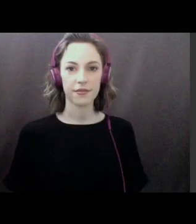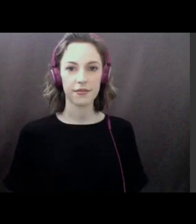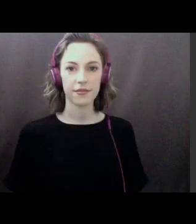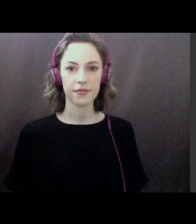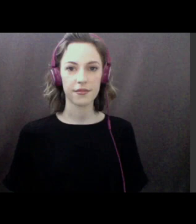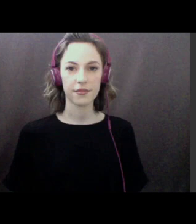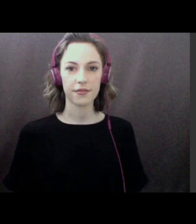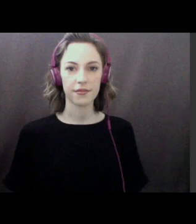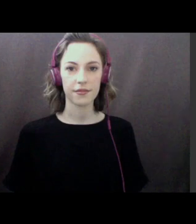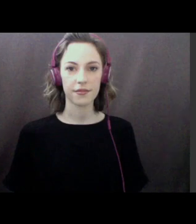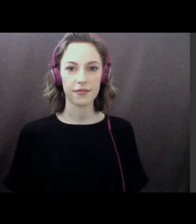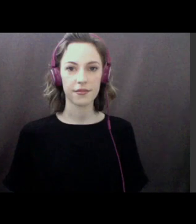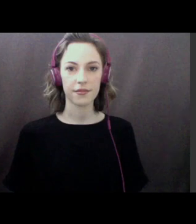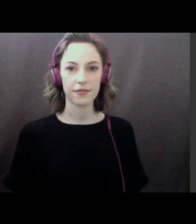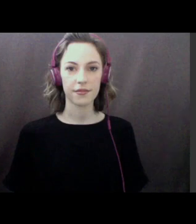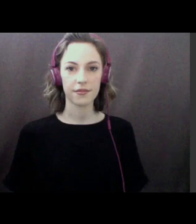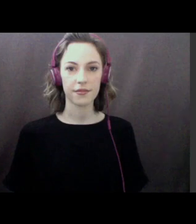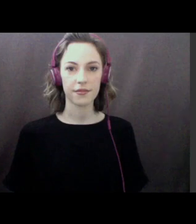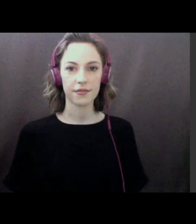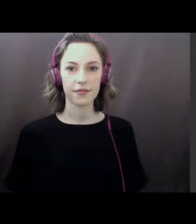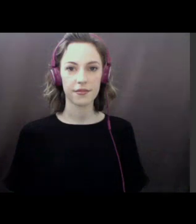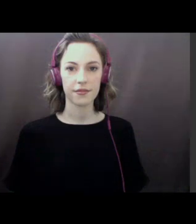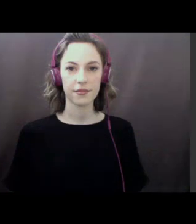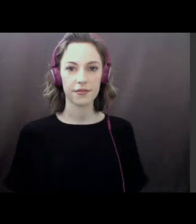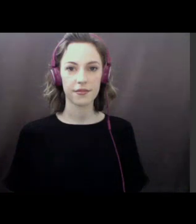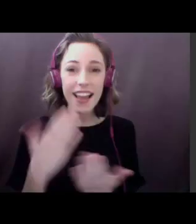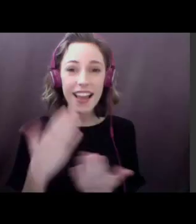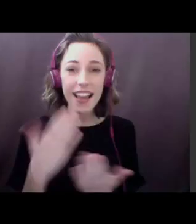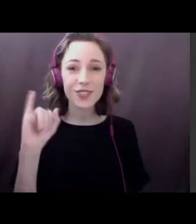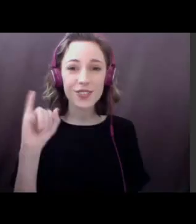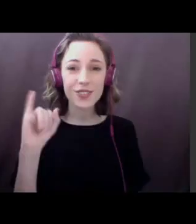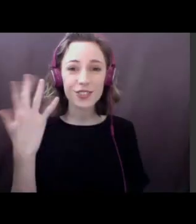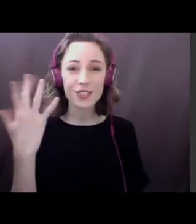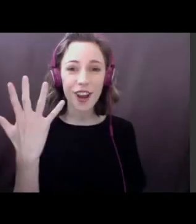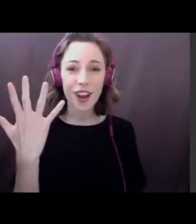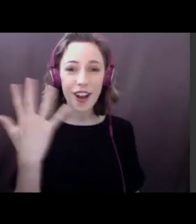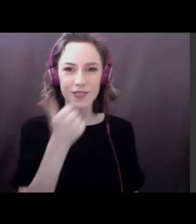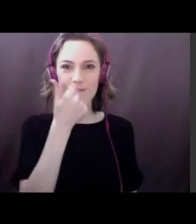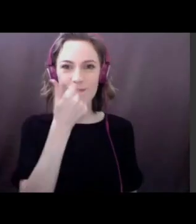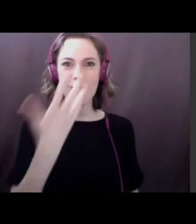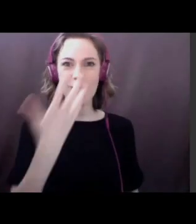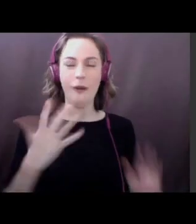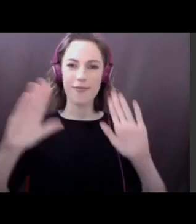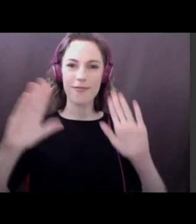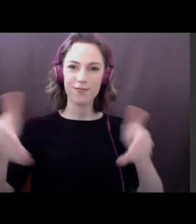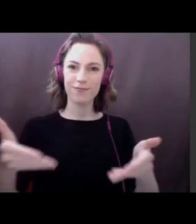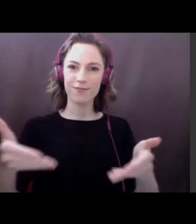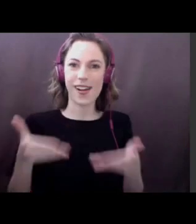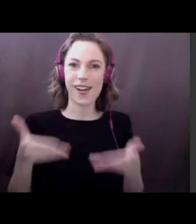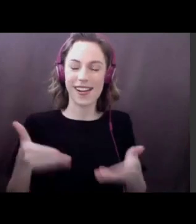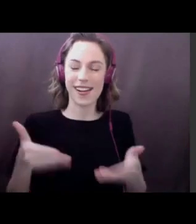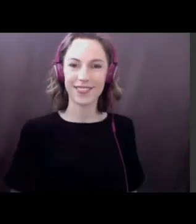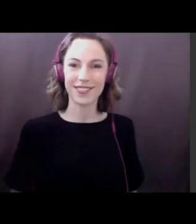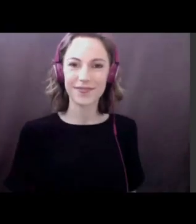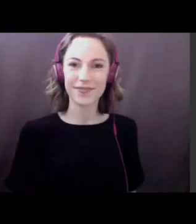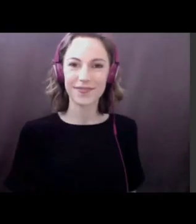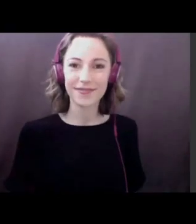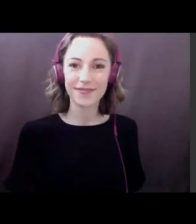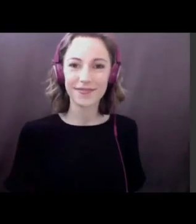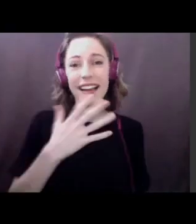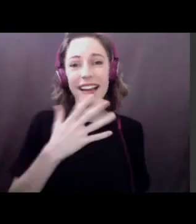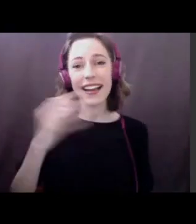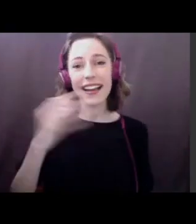Thank you so much, Josh, for that warm opening, as well as to Catherine. We really appreciate all of